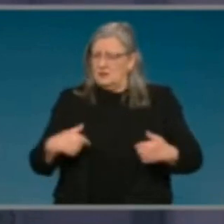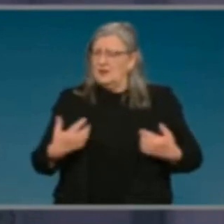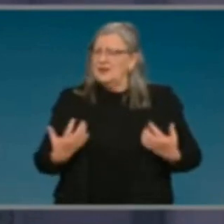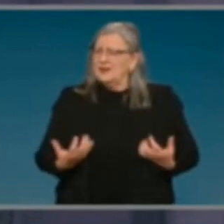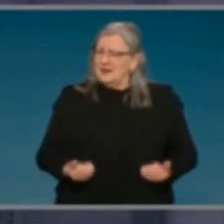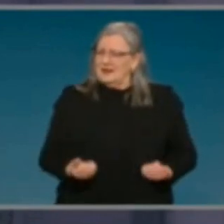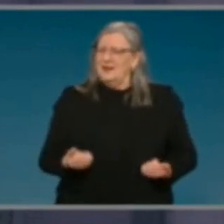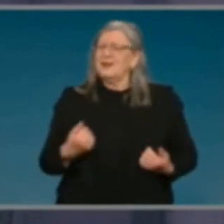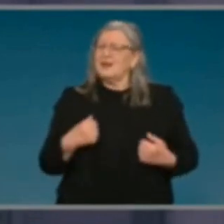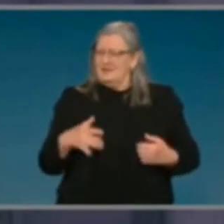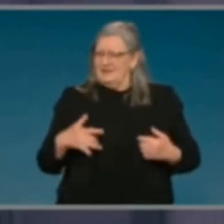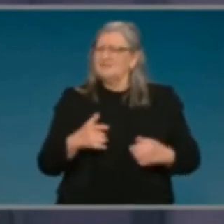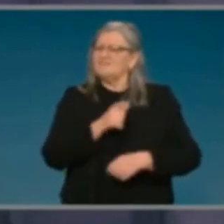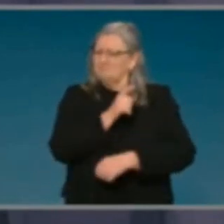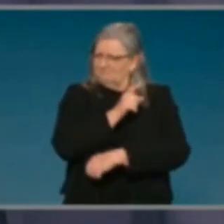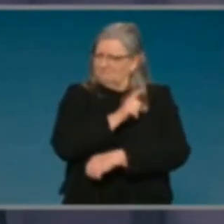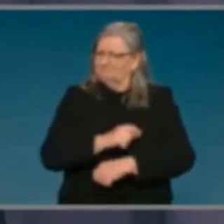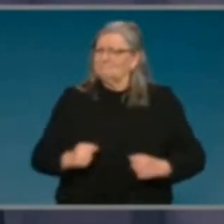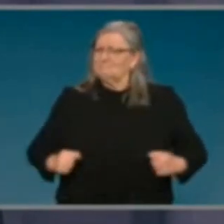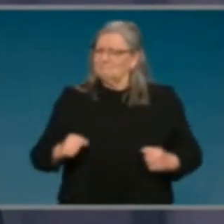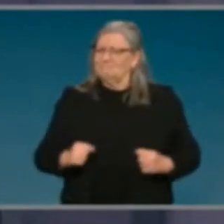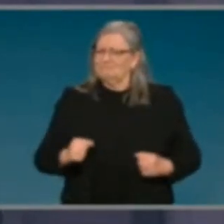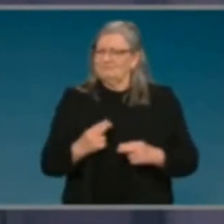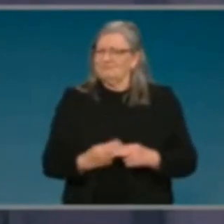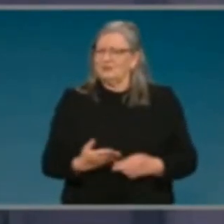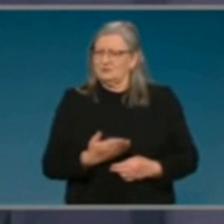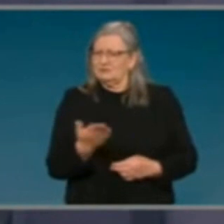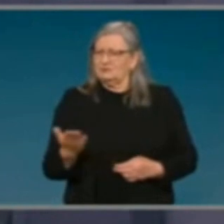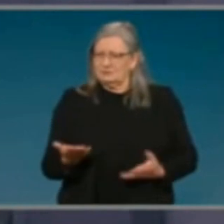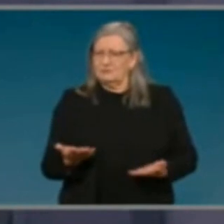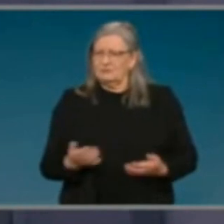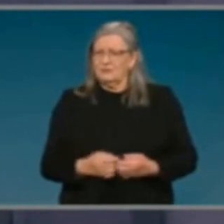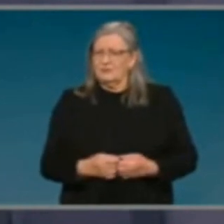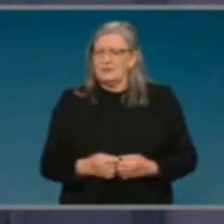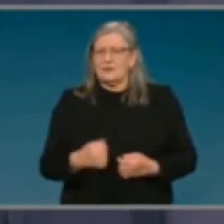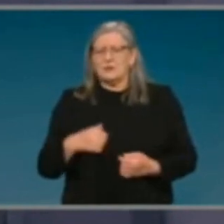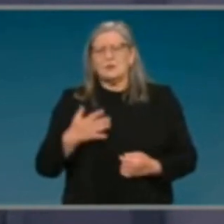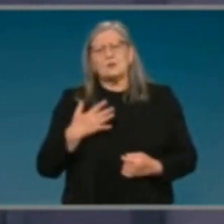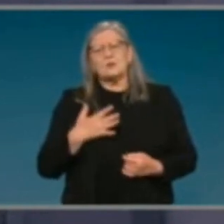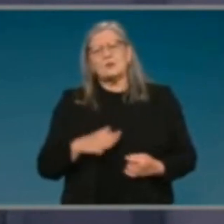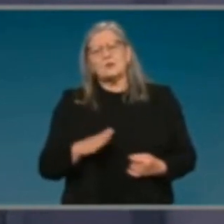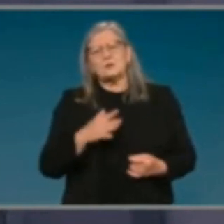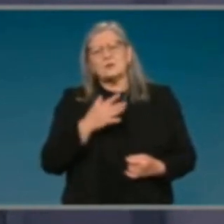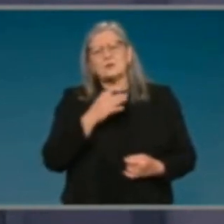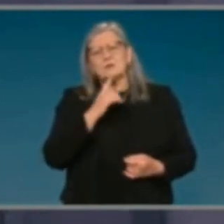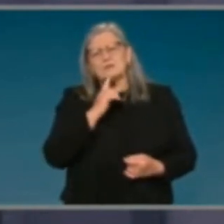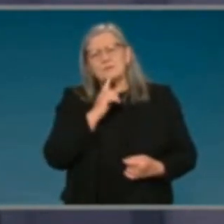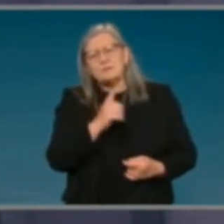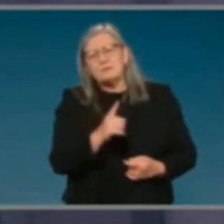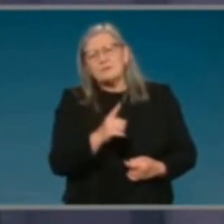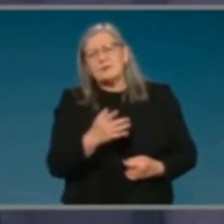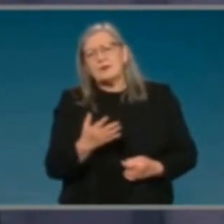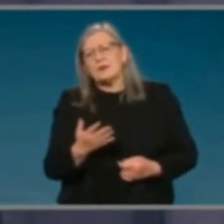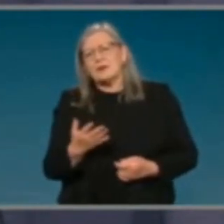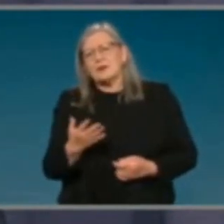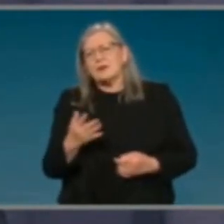to-be-confirmed early evidence, to which I'll ask Paul to speak, is that much of the early evidence is